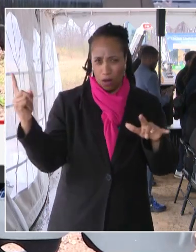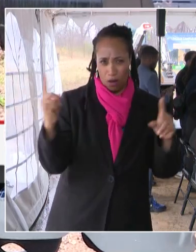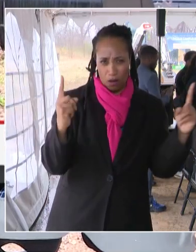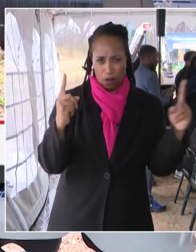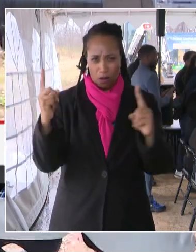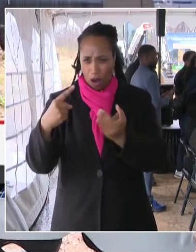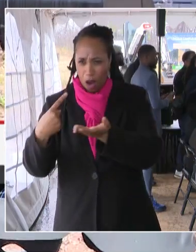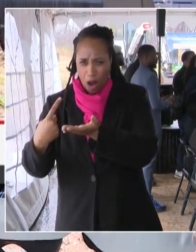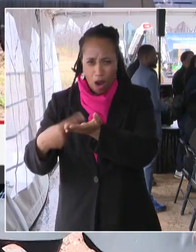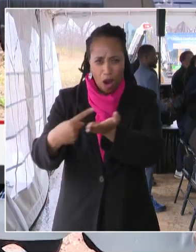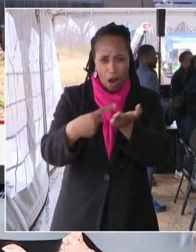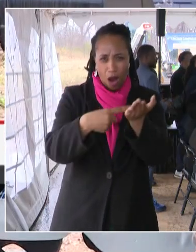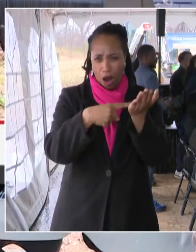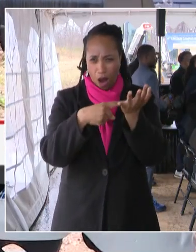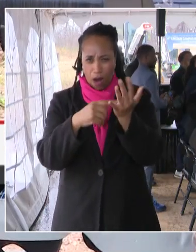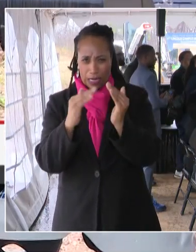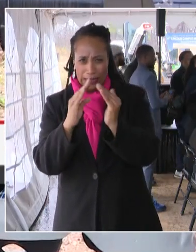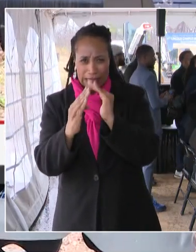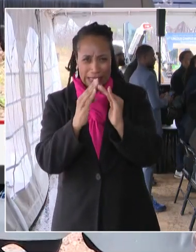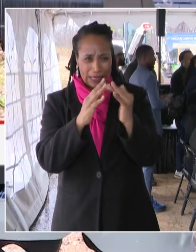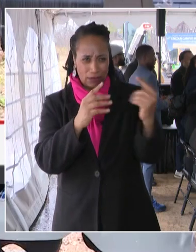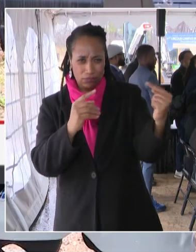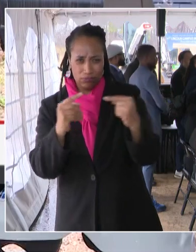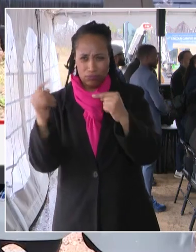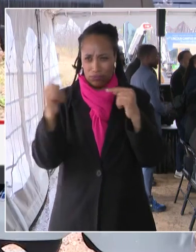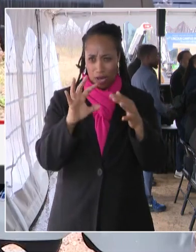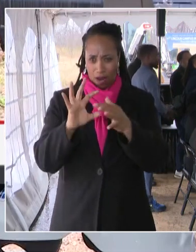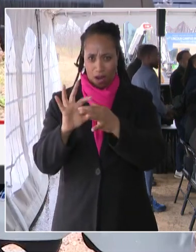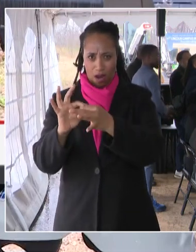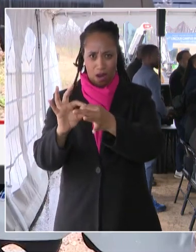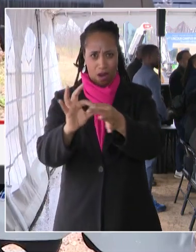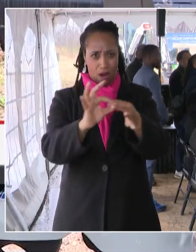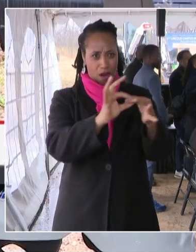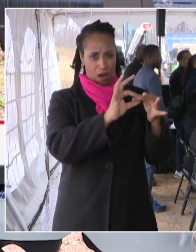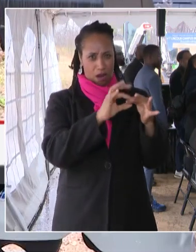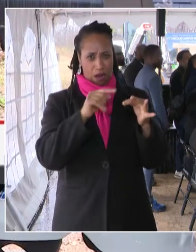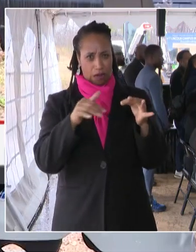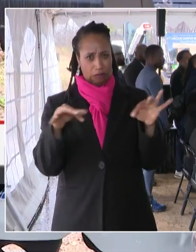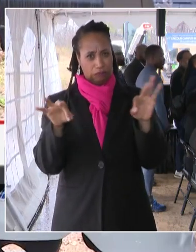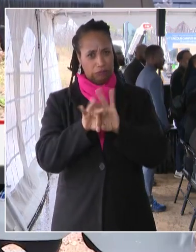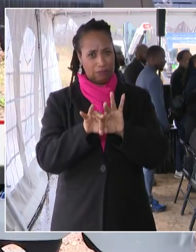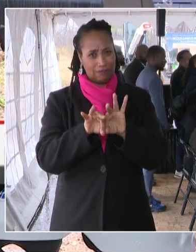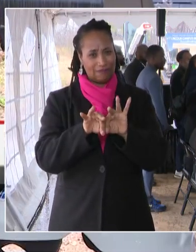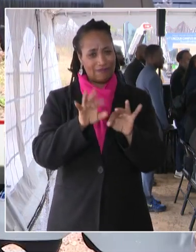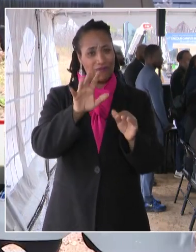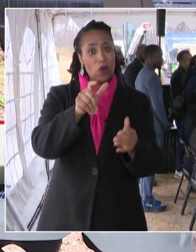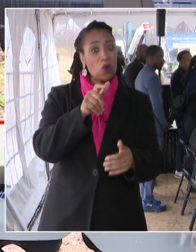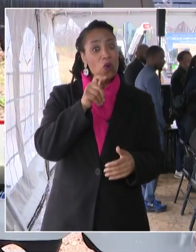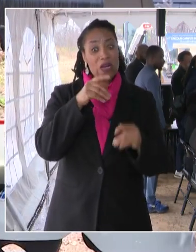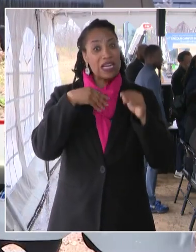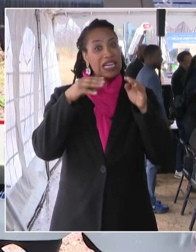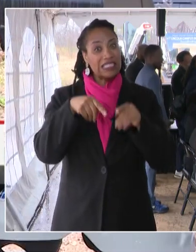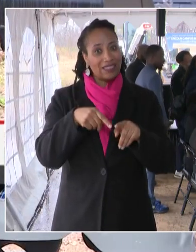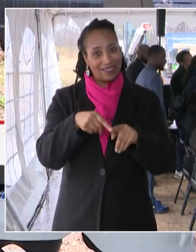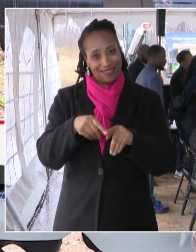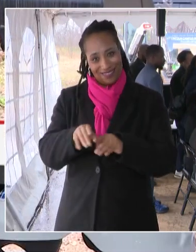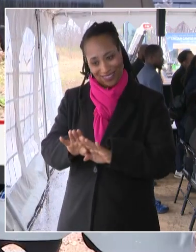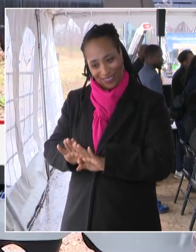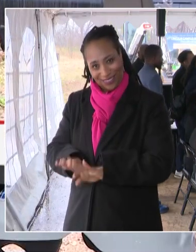single resident in Fort Lincoln, from babies and children to working parents and our beloved